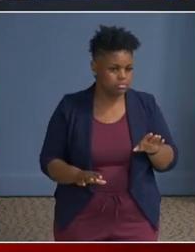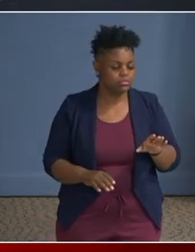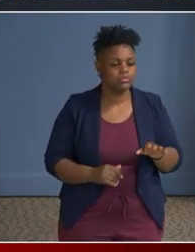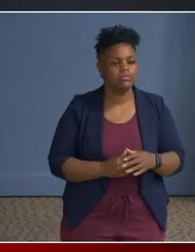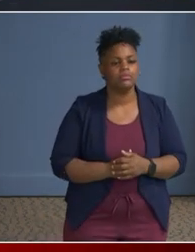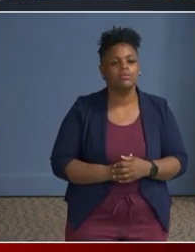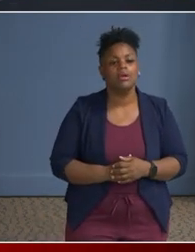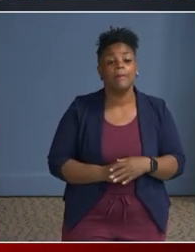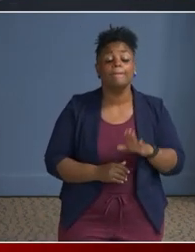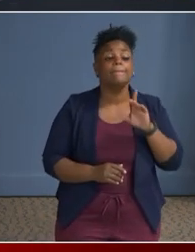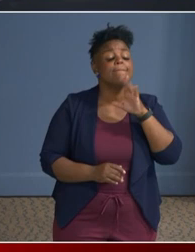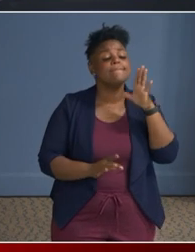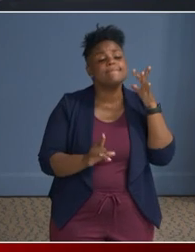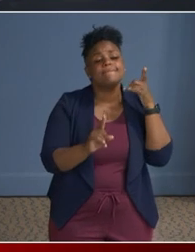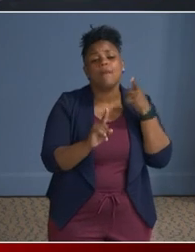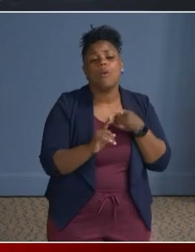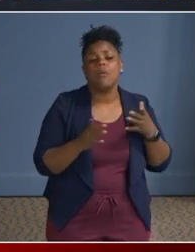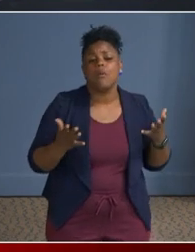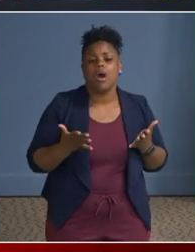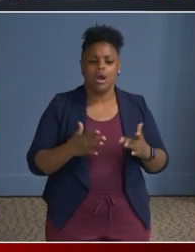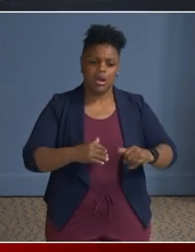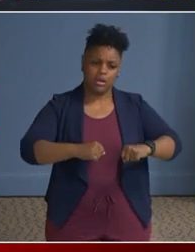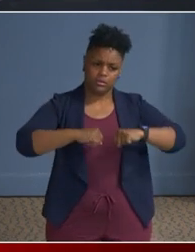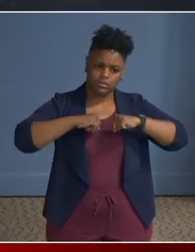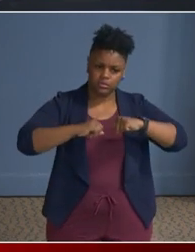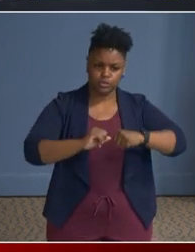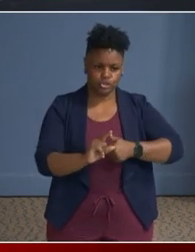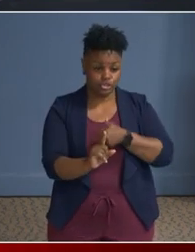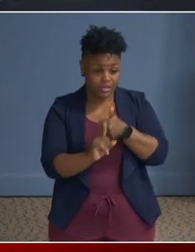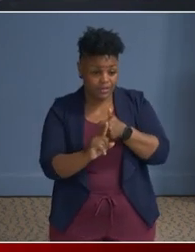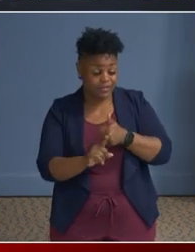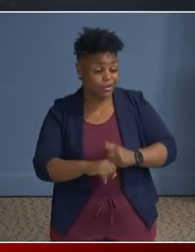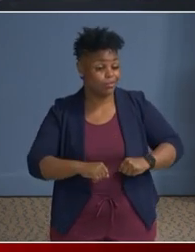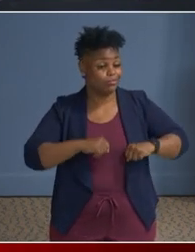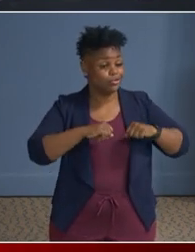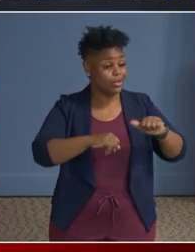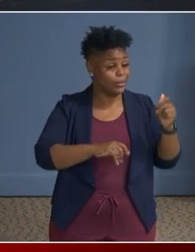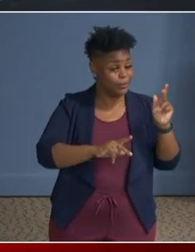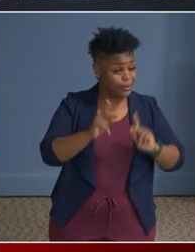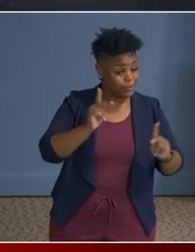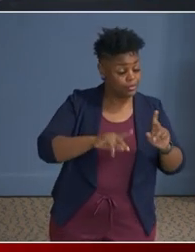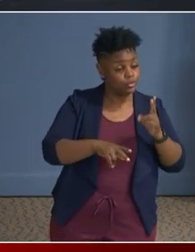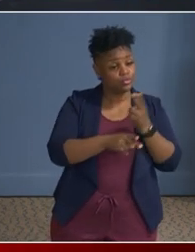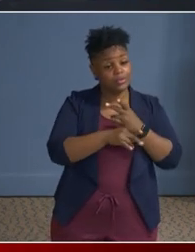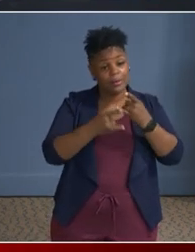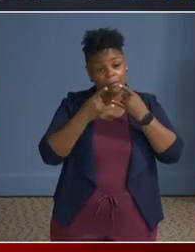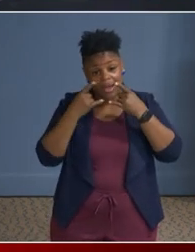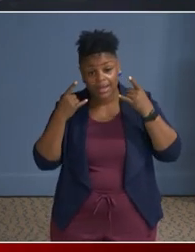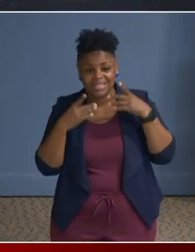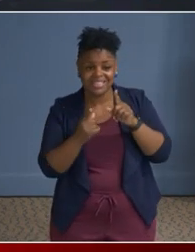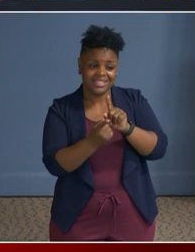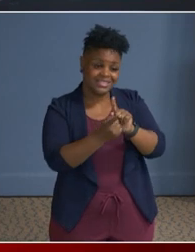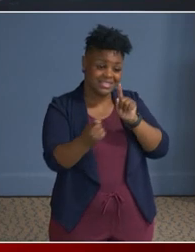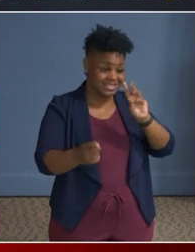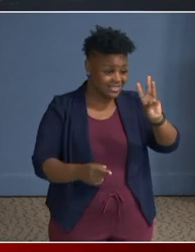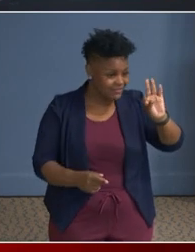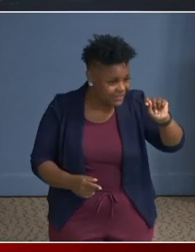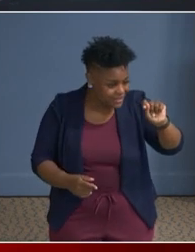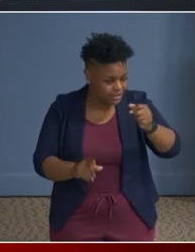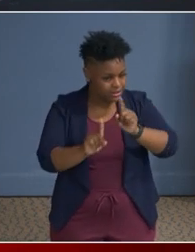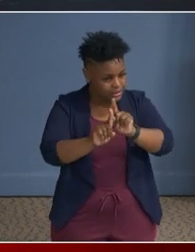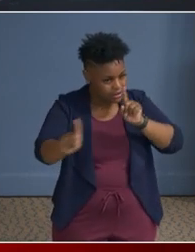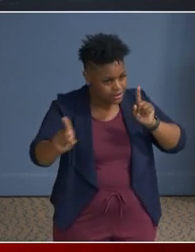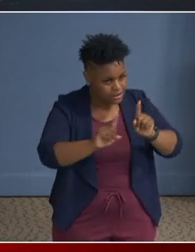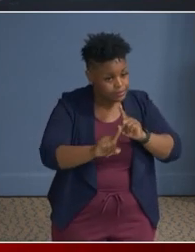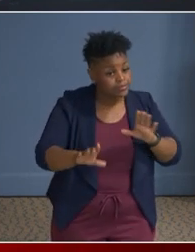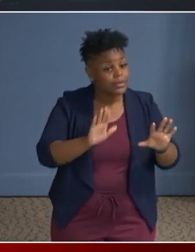for people is protect yourself, protect others, wear a mask, keep 6 feet of distance, and choose your activities wisely.